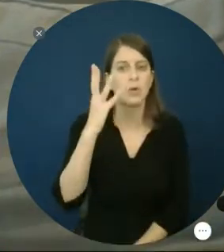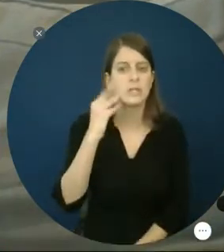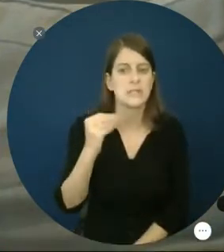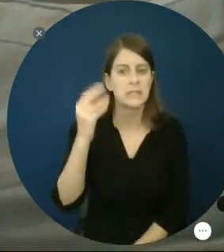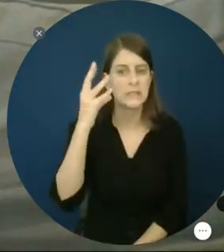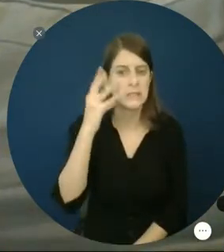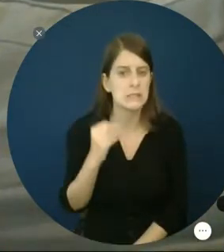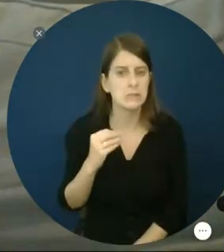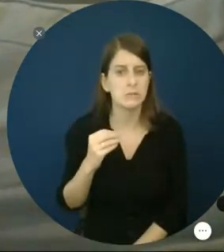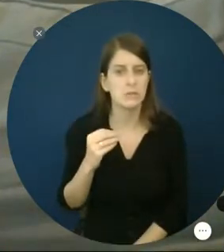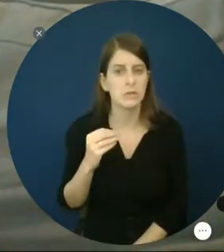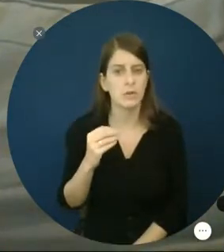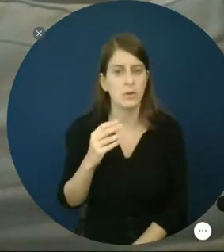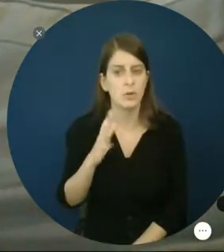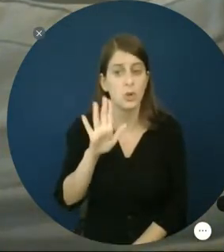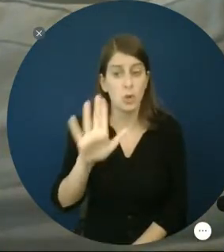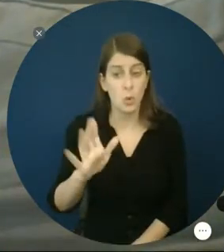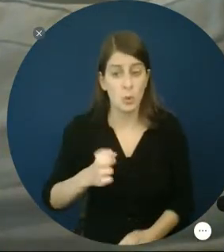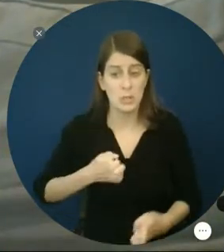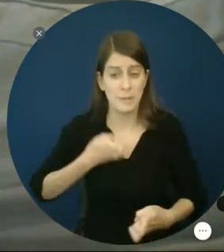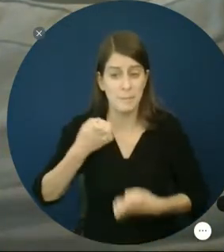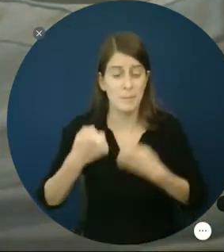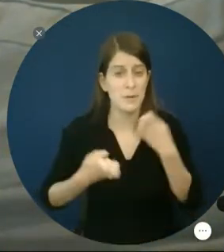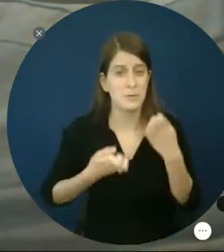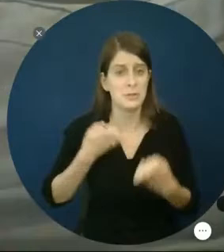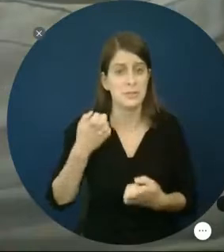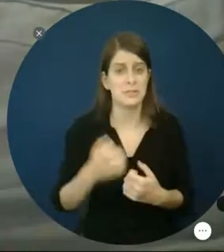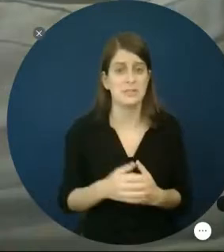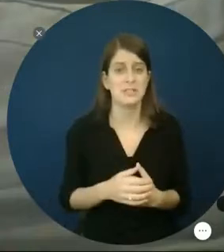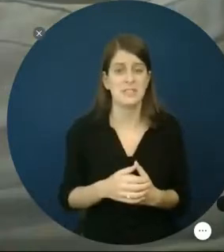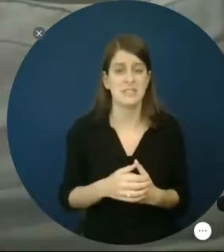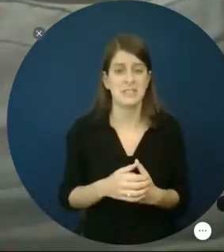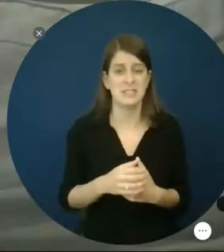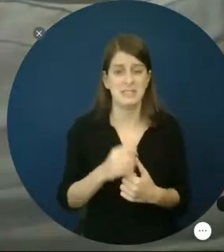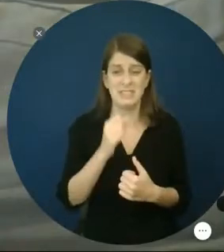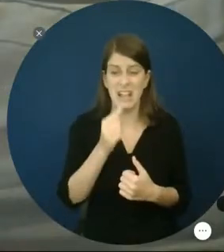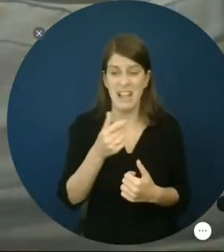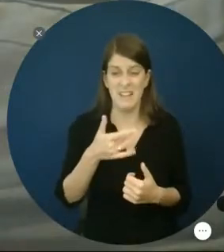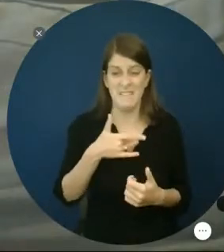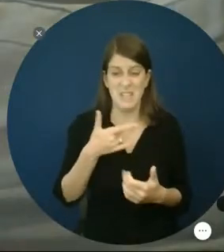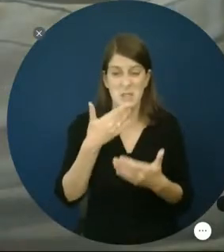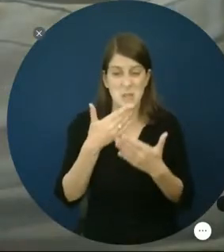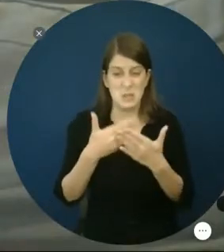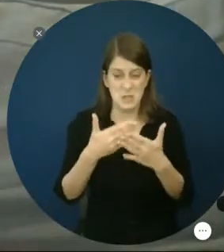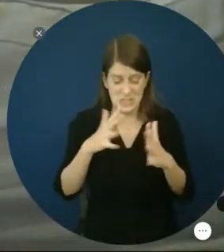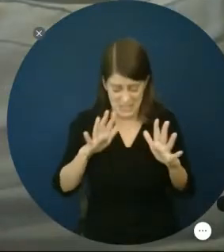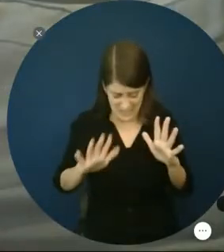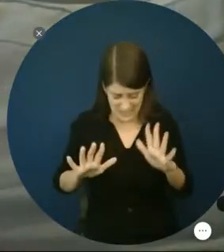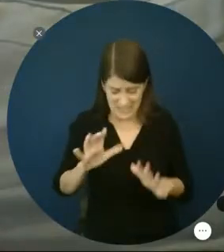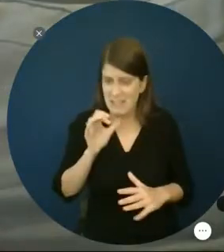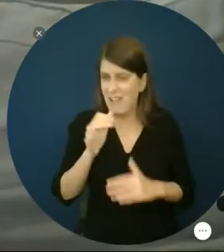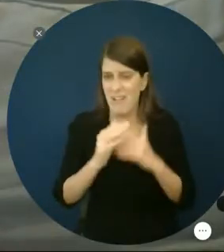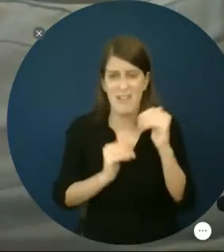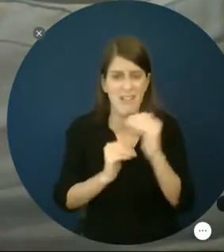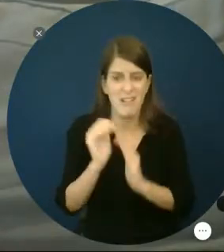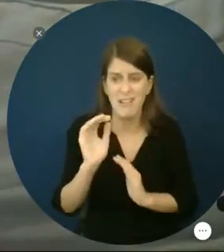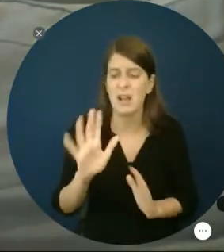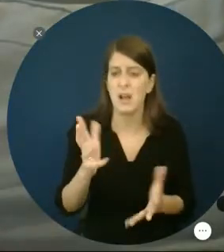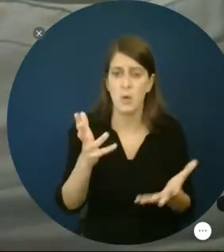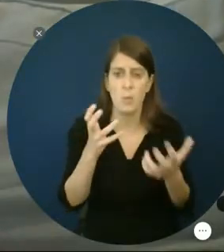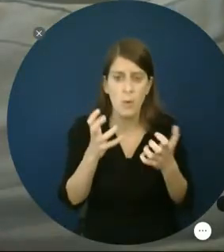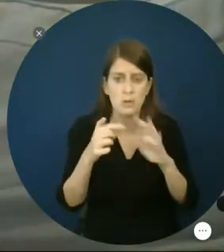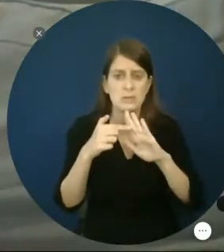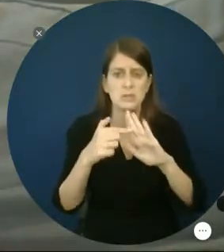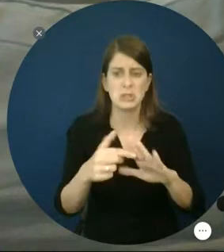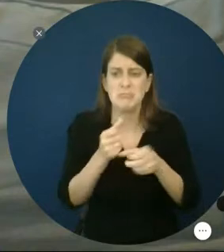and our response, our emotion, doesn't feel very good in our bodies, and we're looking for a way to get it